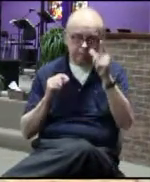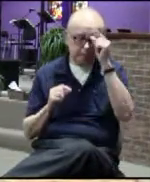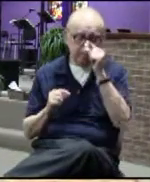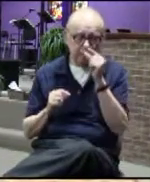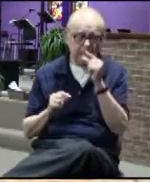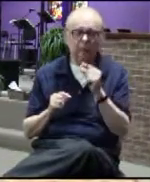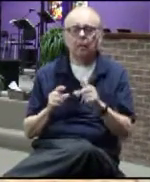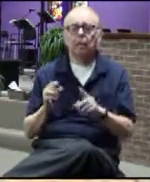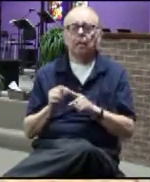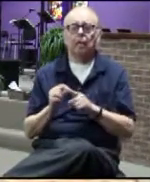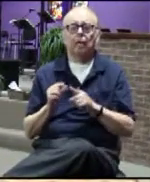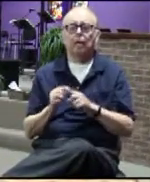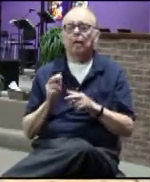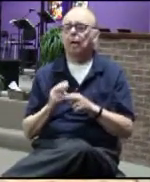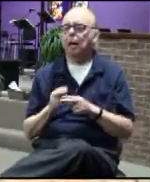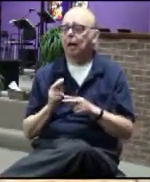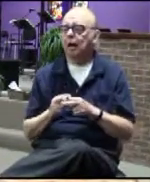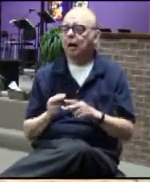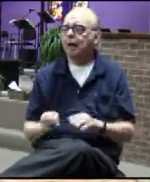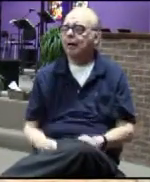It is a word. It's called.